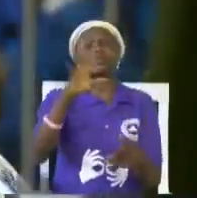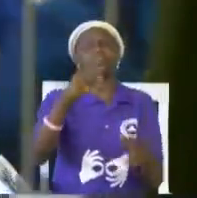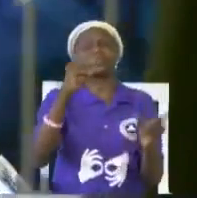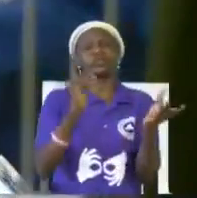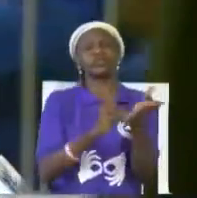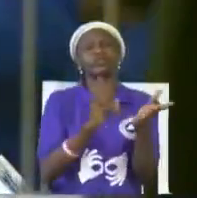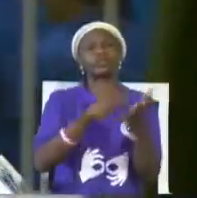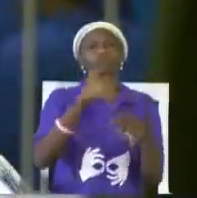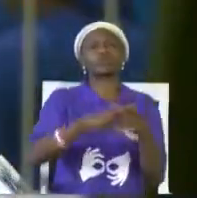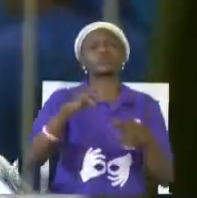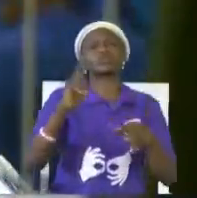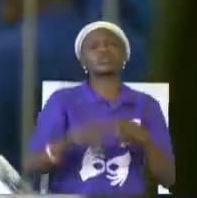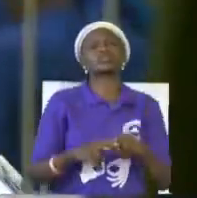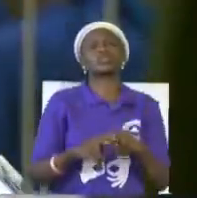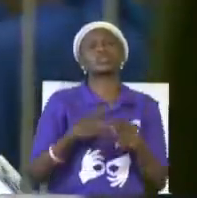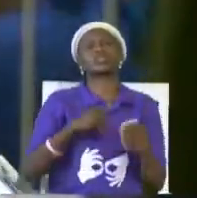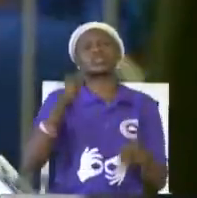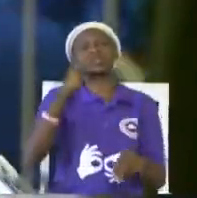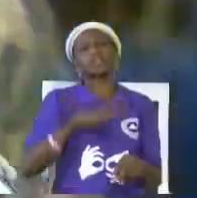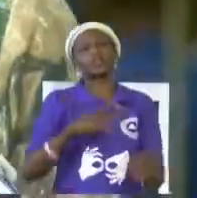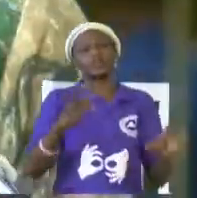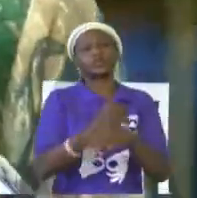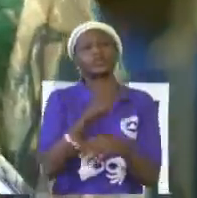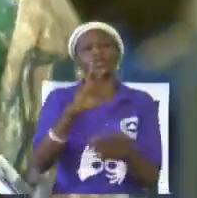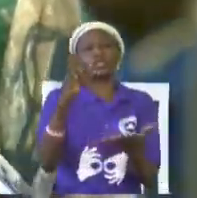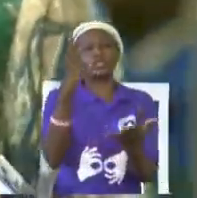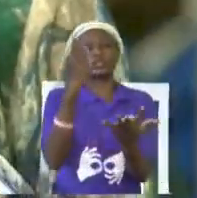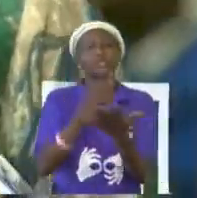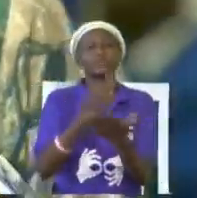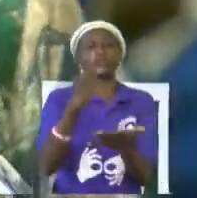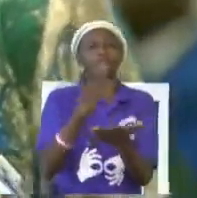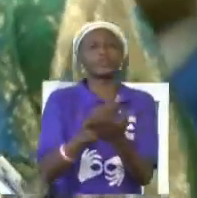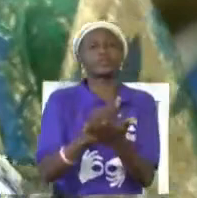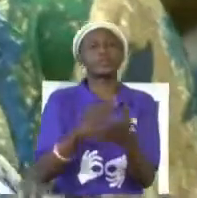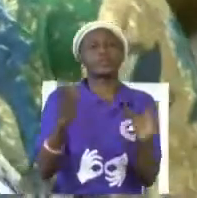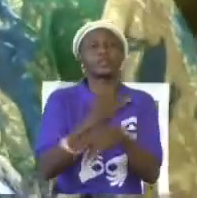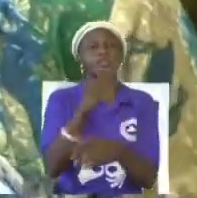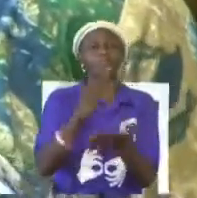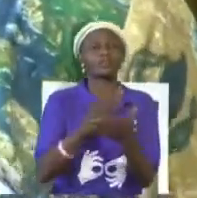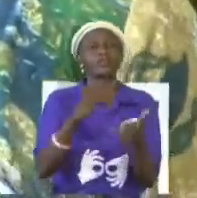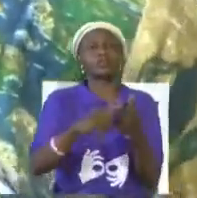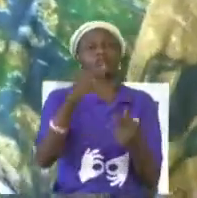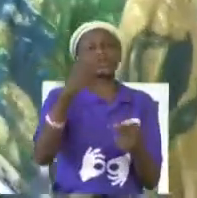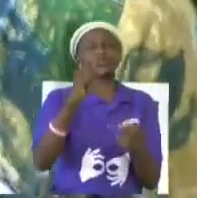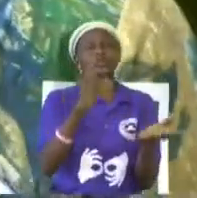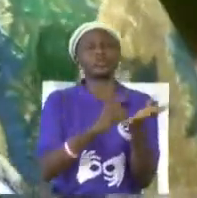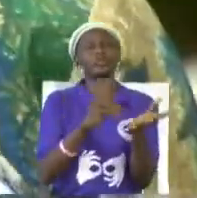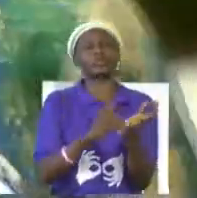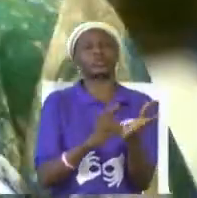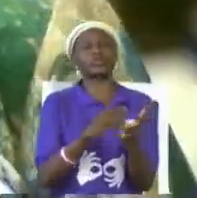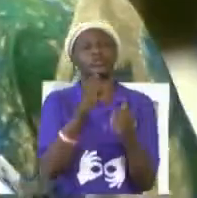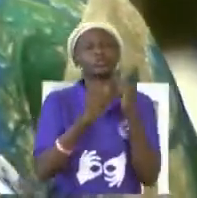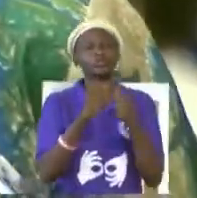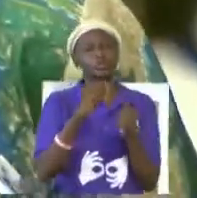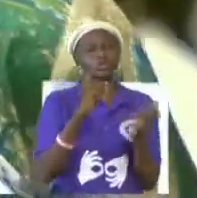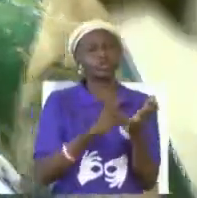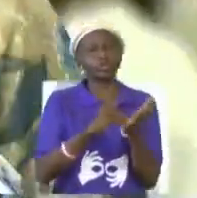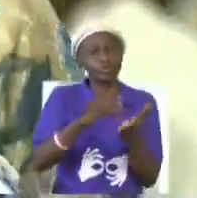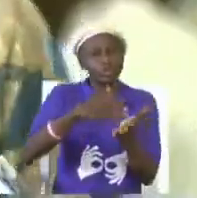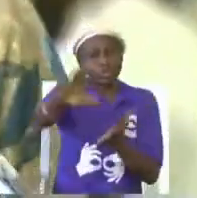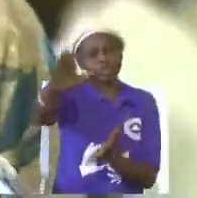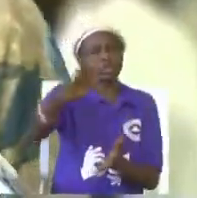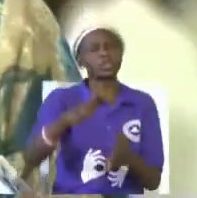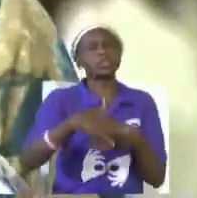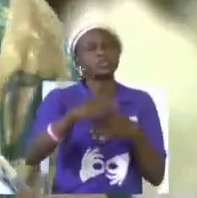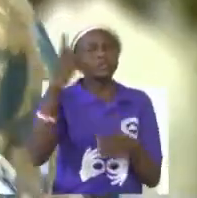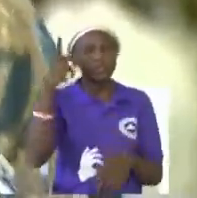seat. The lady holding our folder took our folder to one of the doctors, which the doctor rejected.